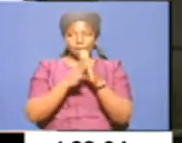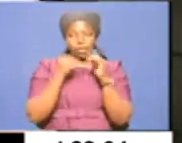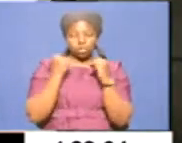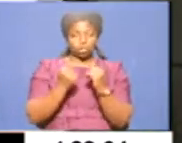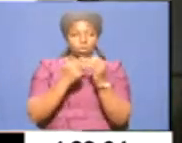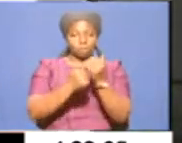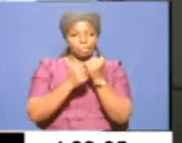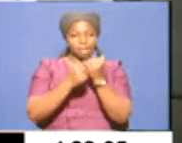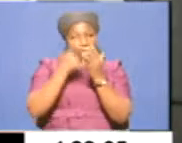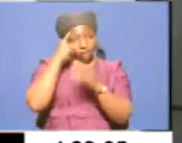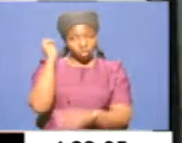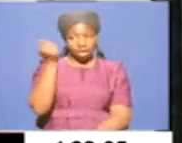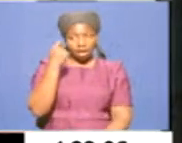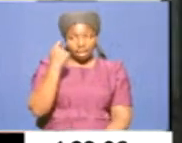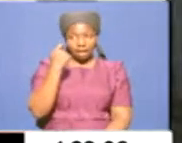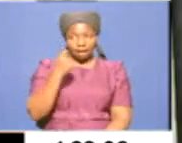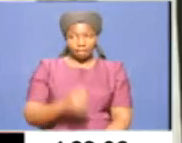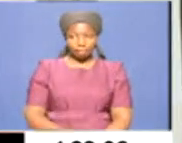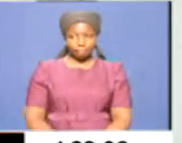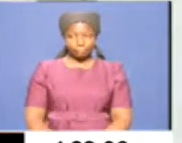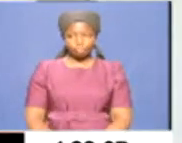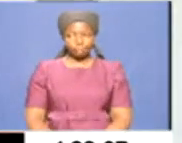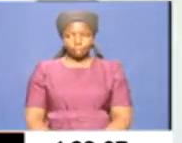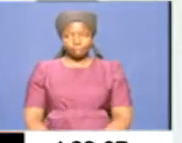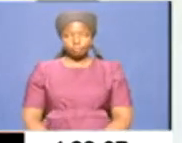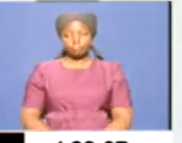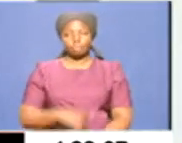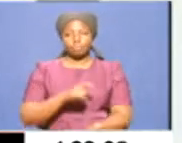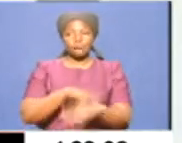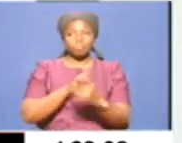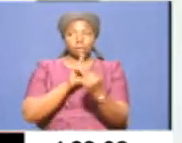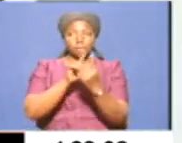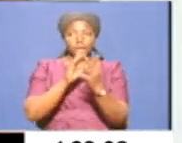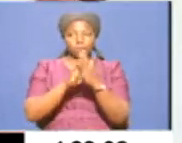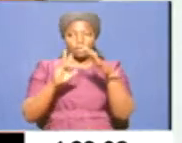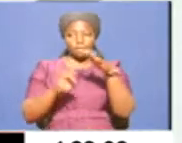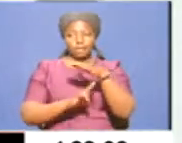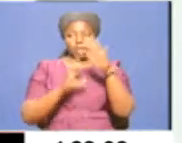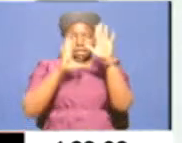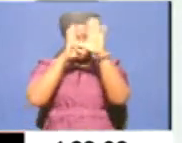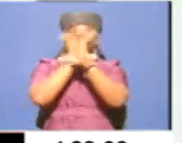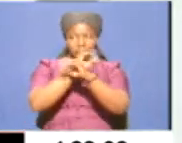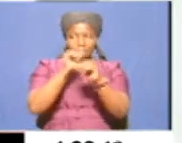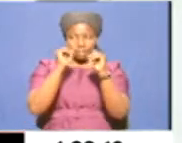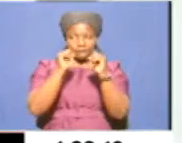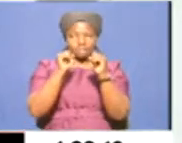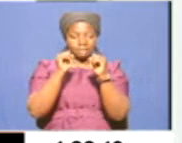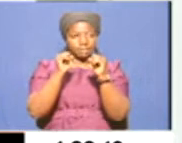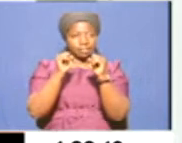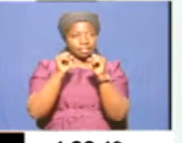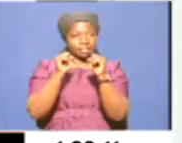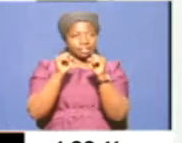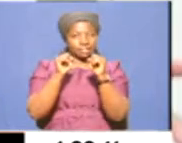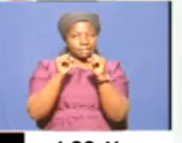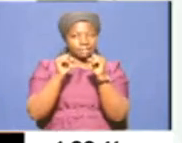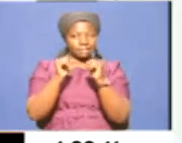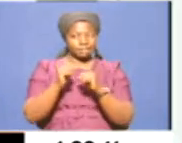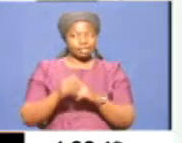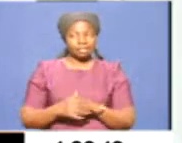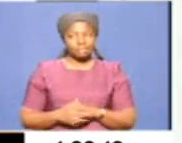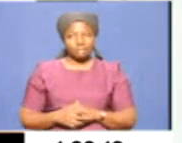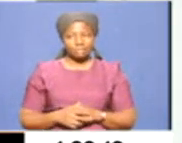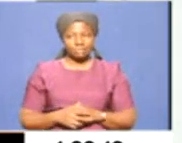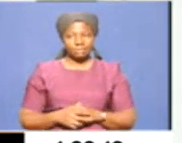where we had an opportunity to meet with the Vice President, when we come over again on issues related